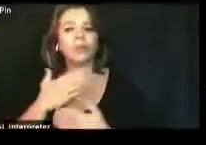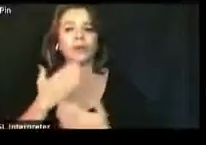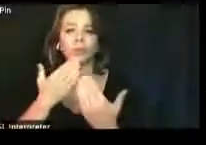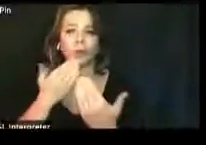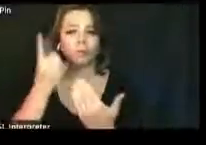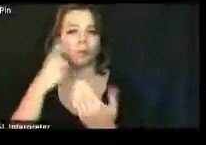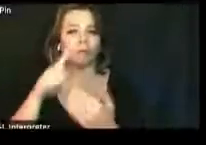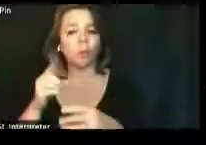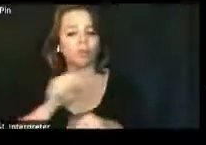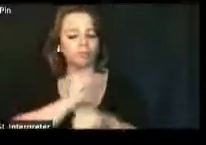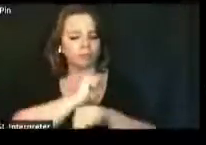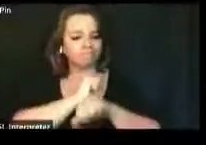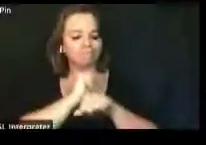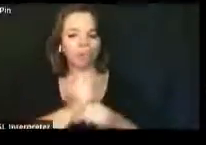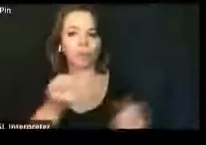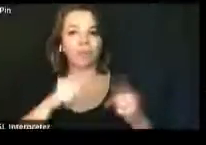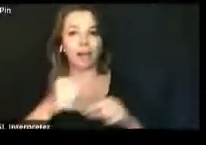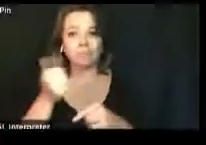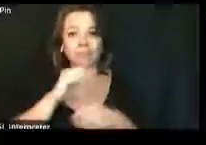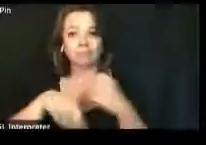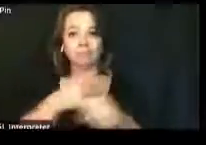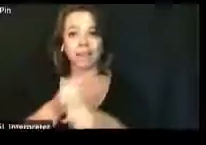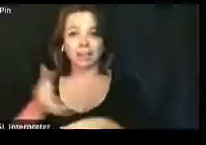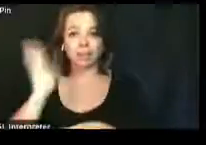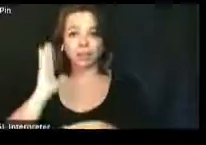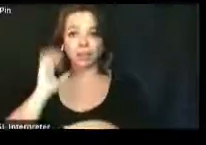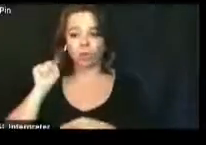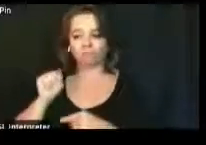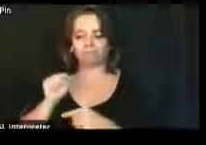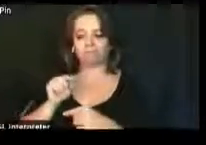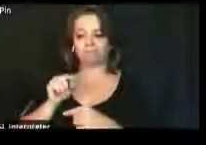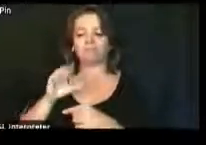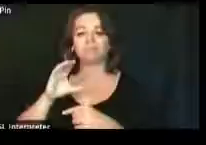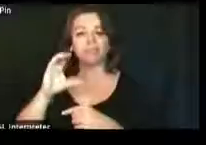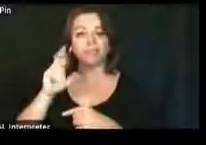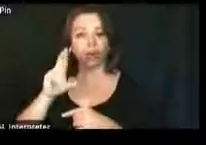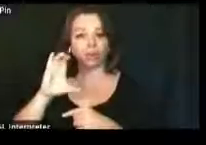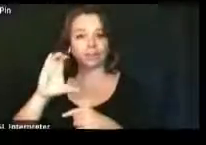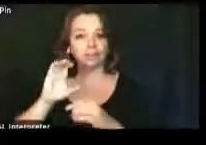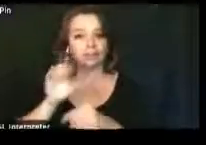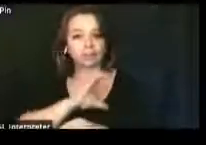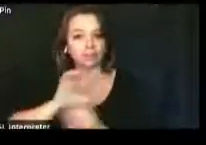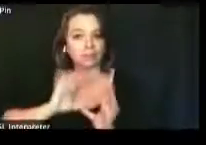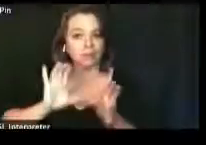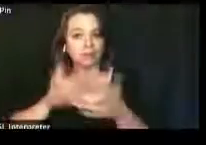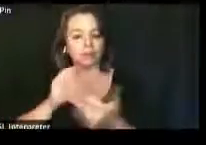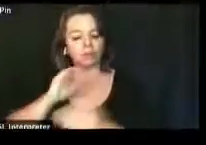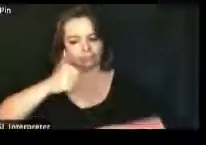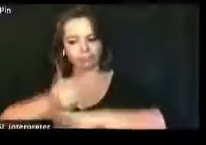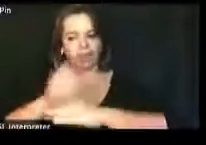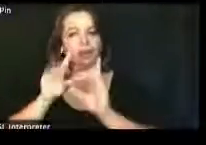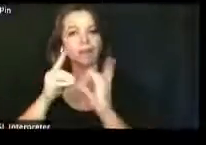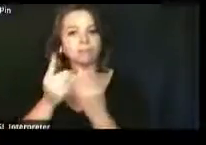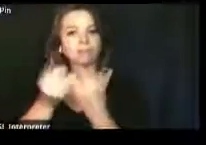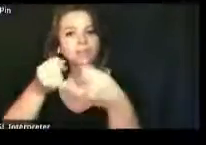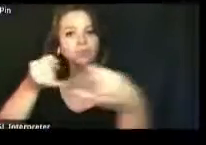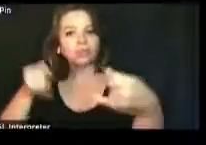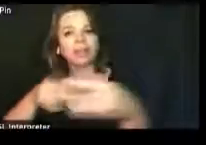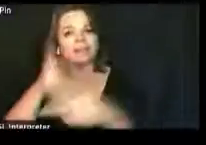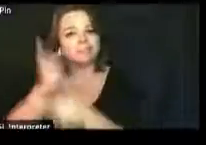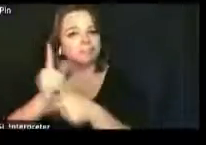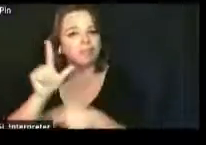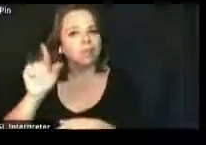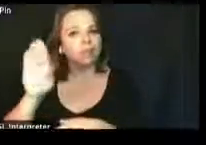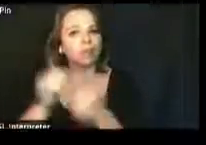decade ago through California's Independent Redistricting Commission to establish district lines that have kept Long Beach mostly